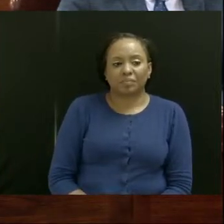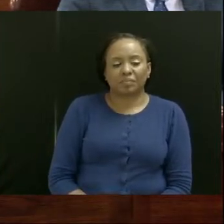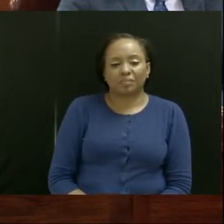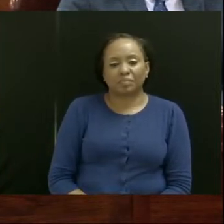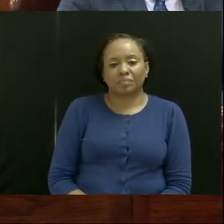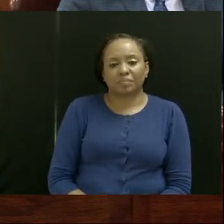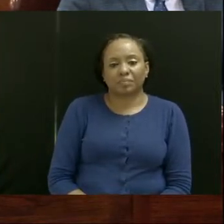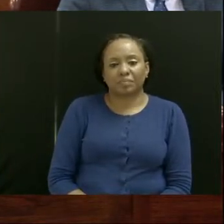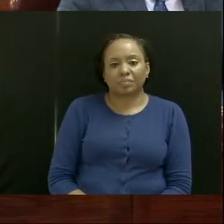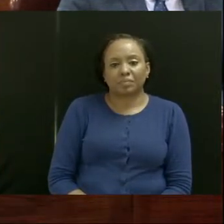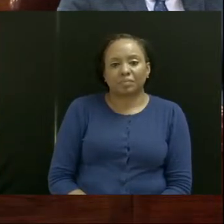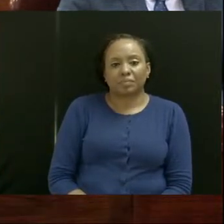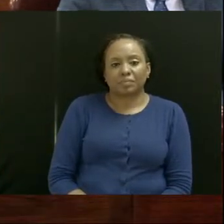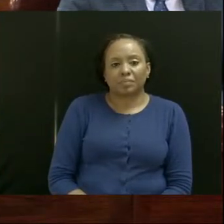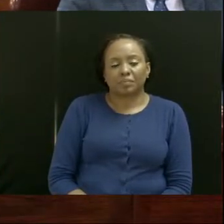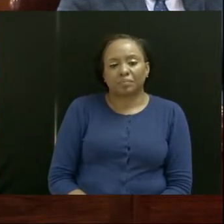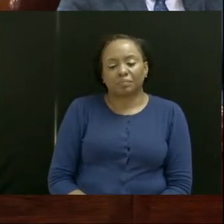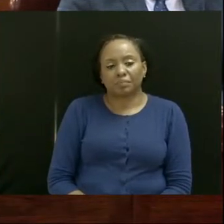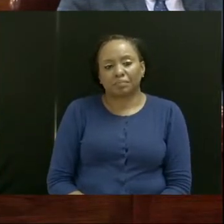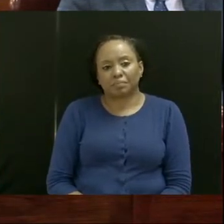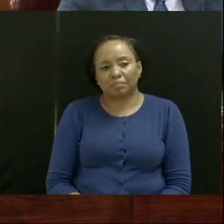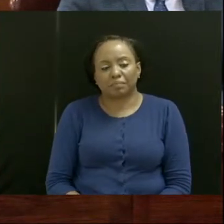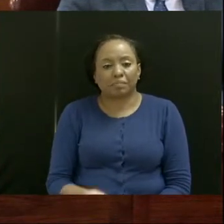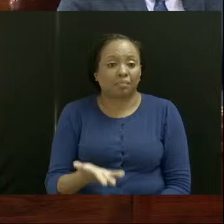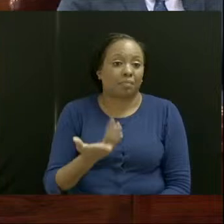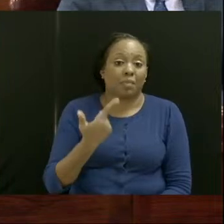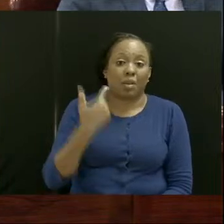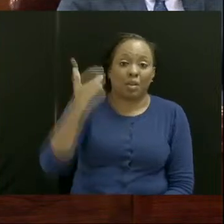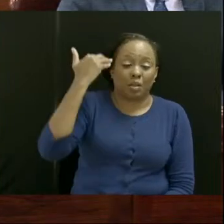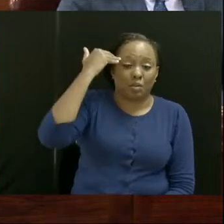extended fund facility program, was in a position to borrow